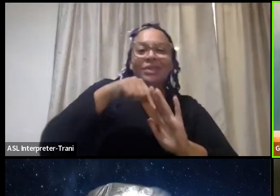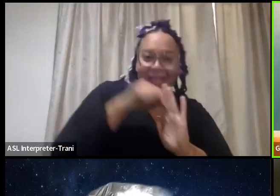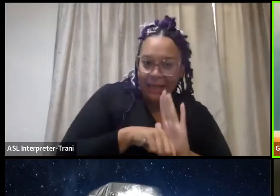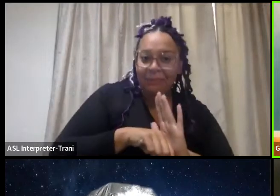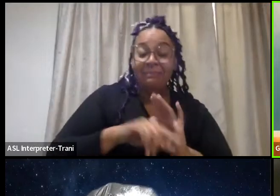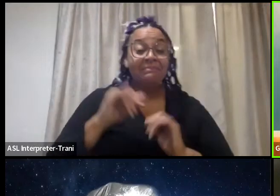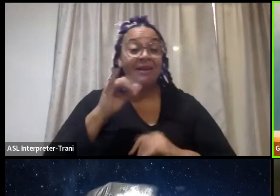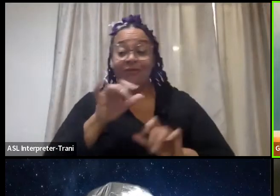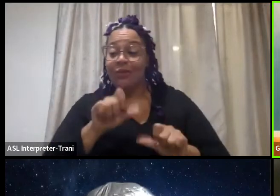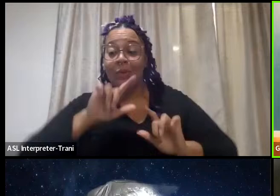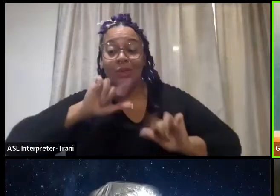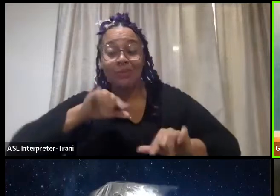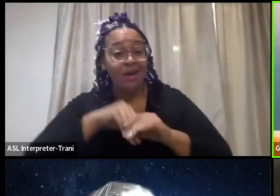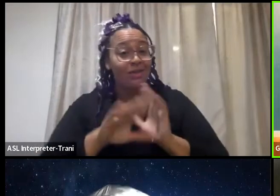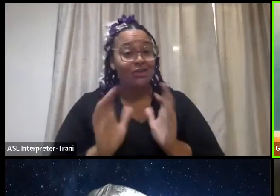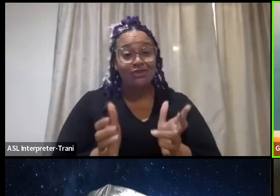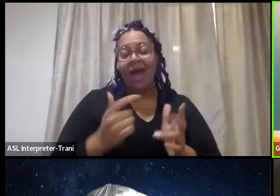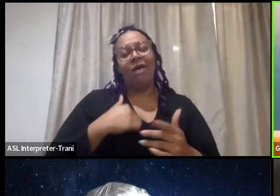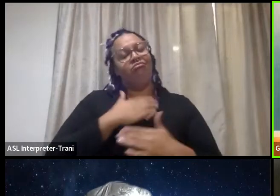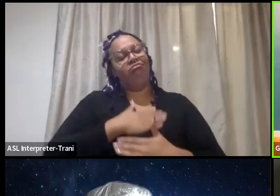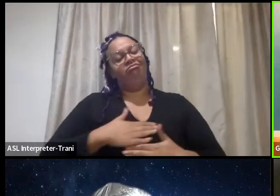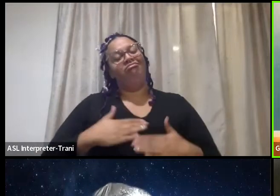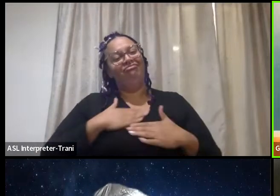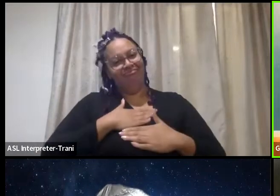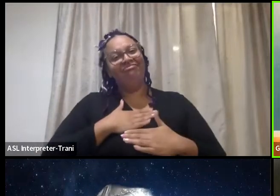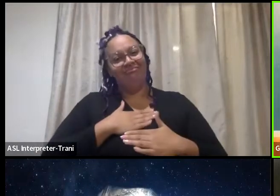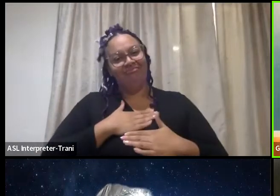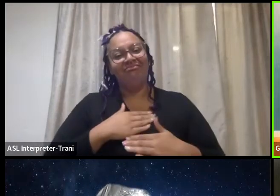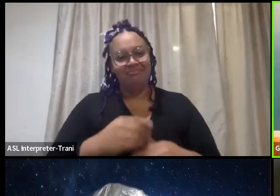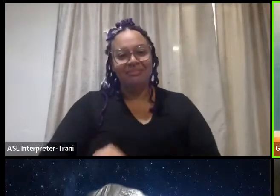in the chat, I would really appreciate that.